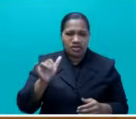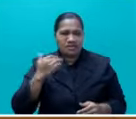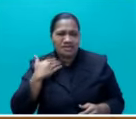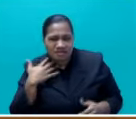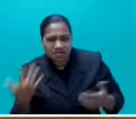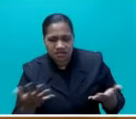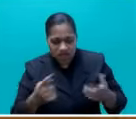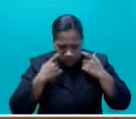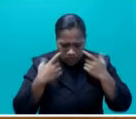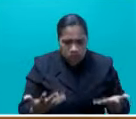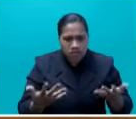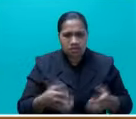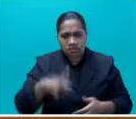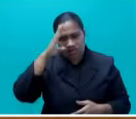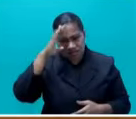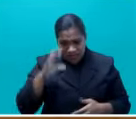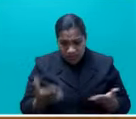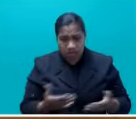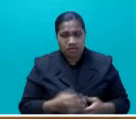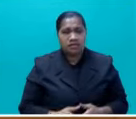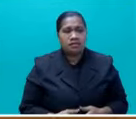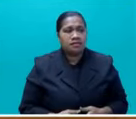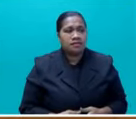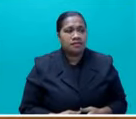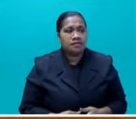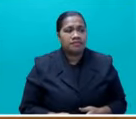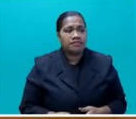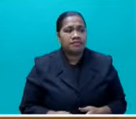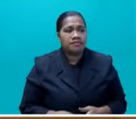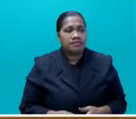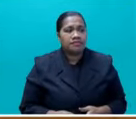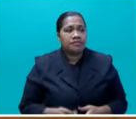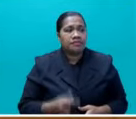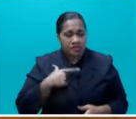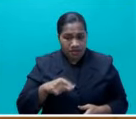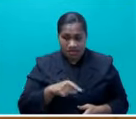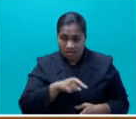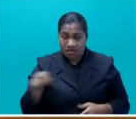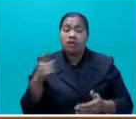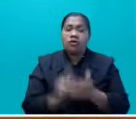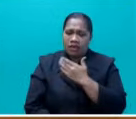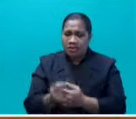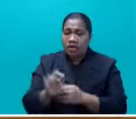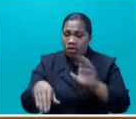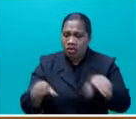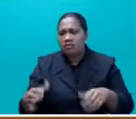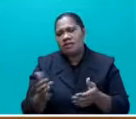this country. Because they are the ones whose pantries at home are empty and children's stomachs